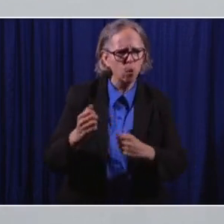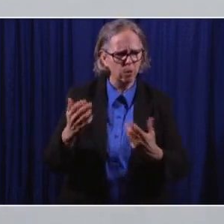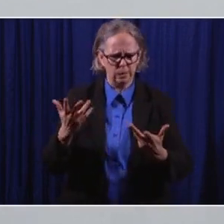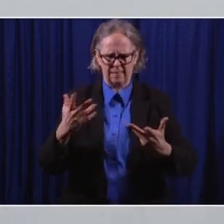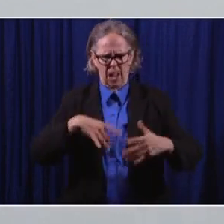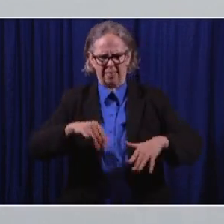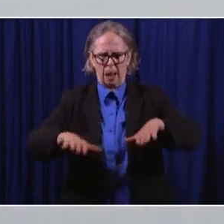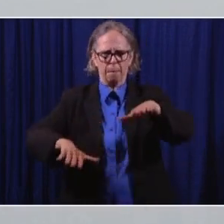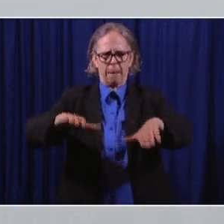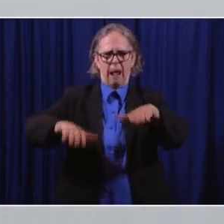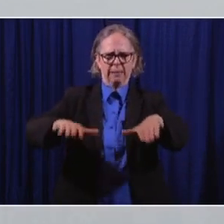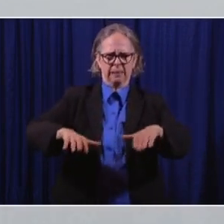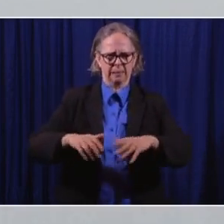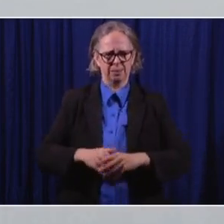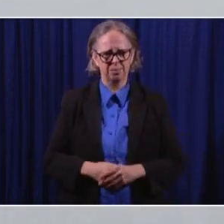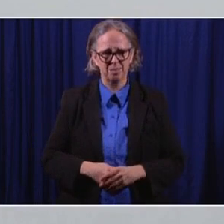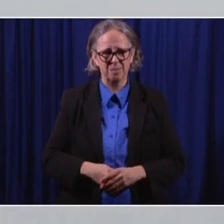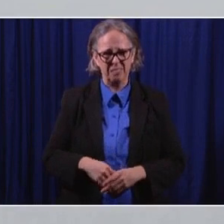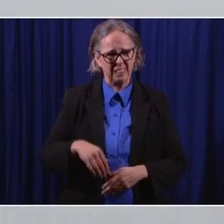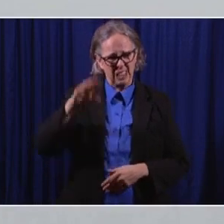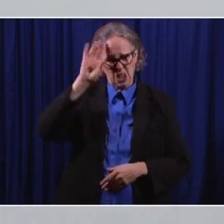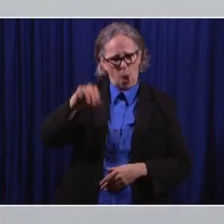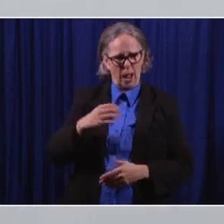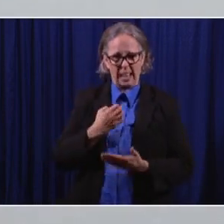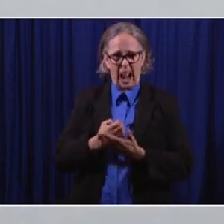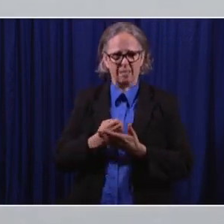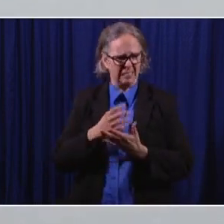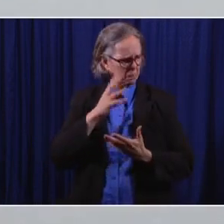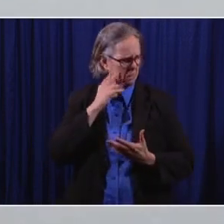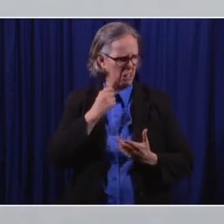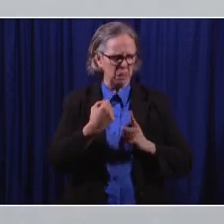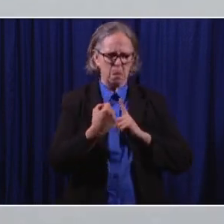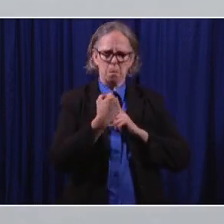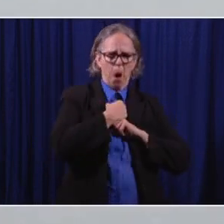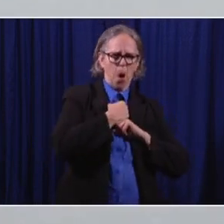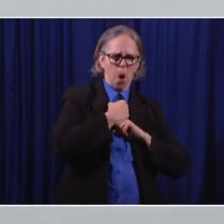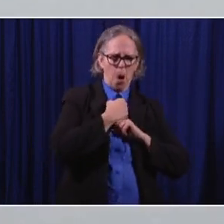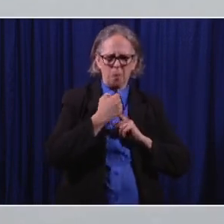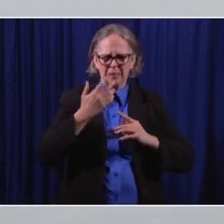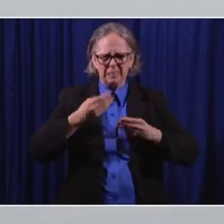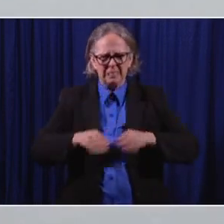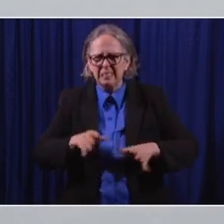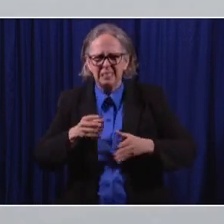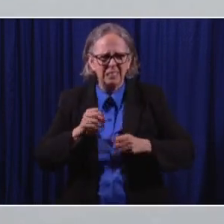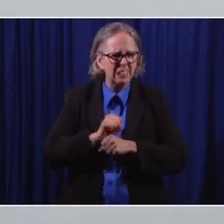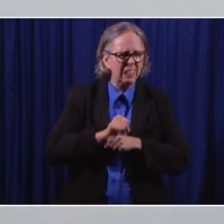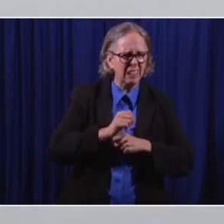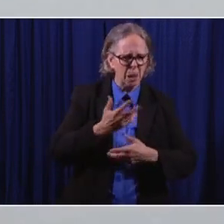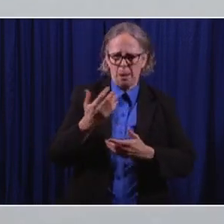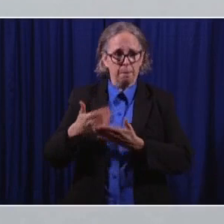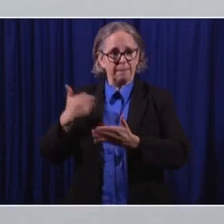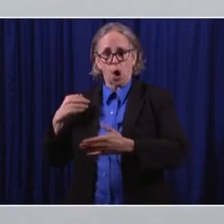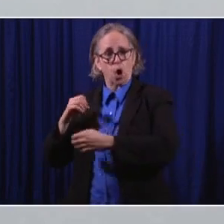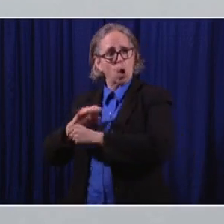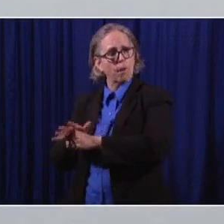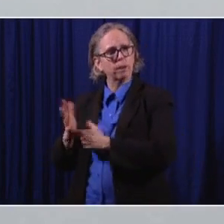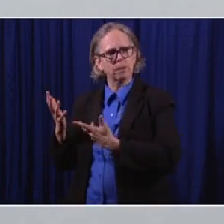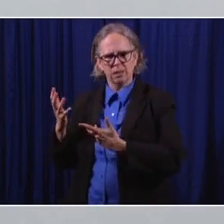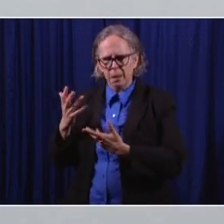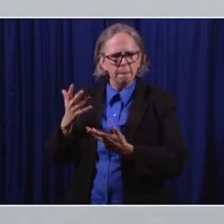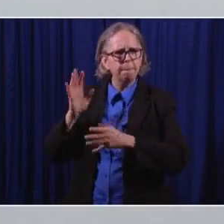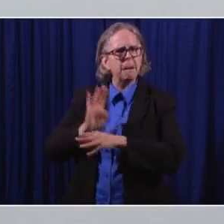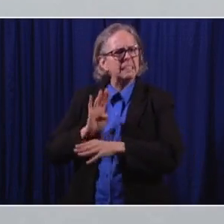in the economy where some types of traditional businesses are laying off and will continue to lay off.